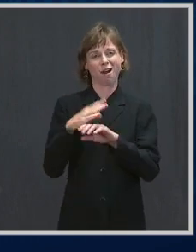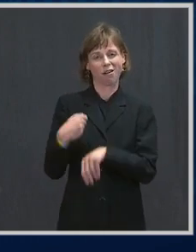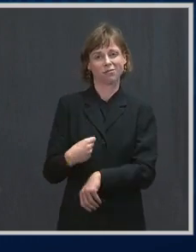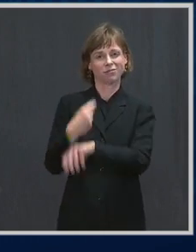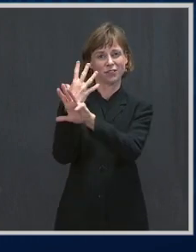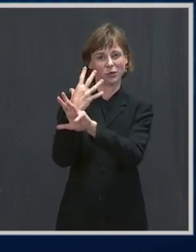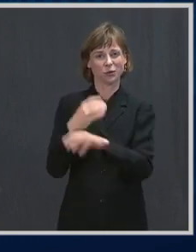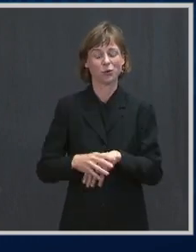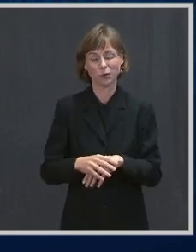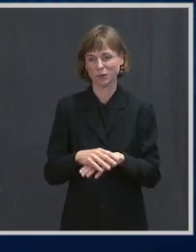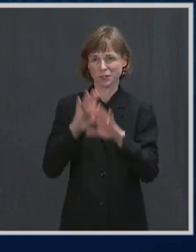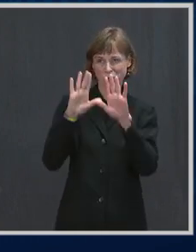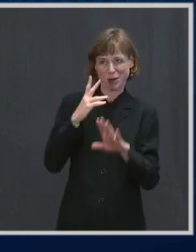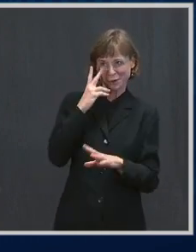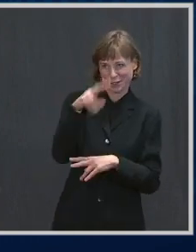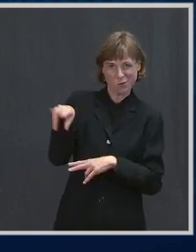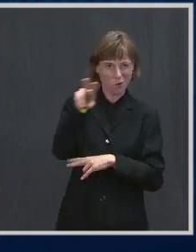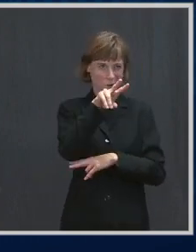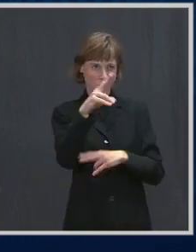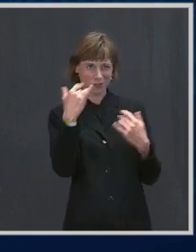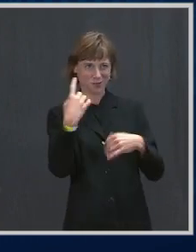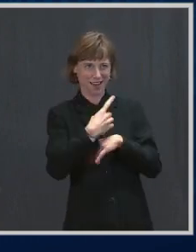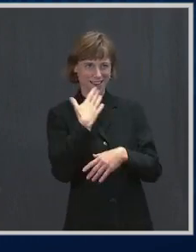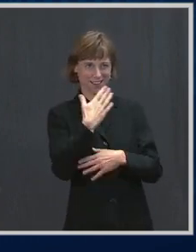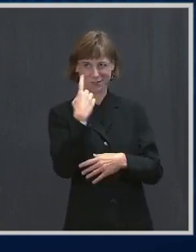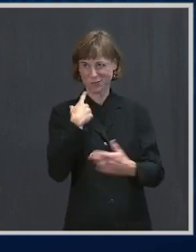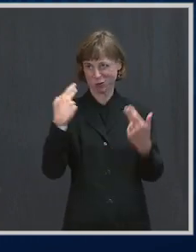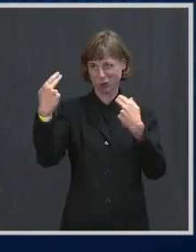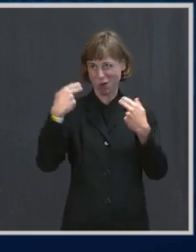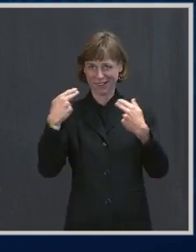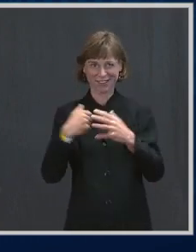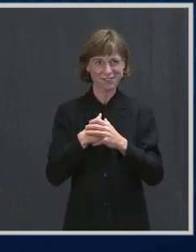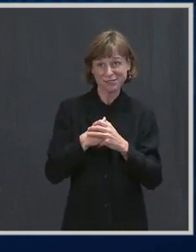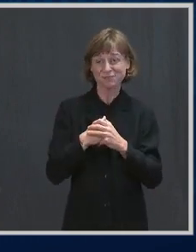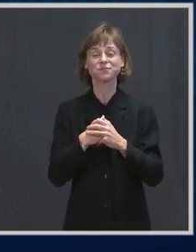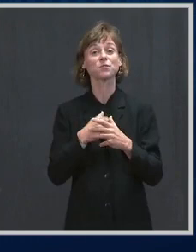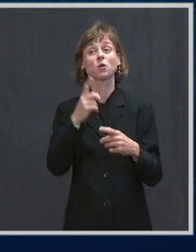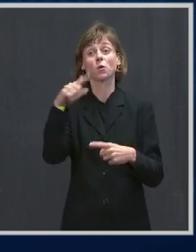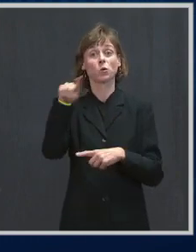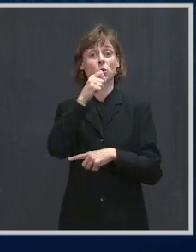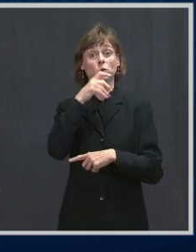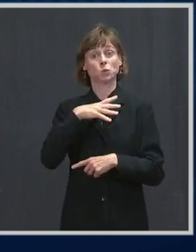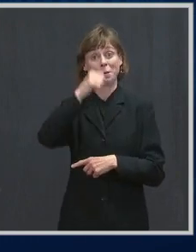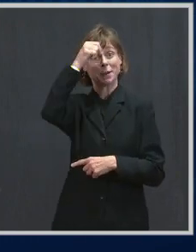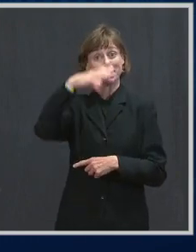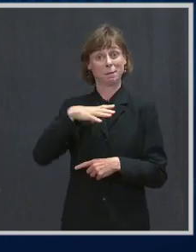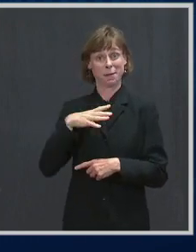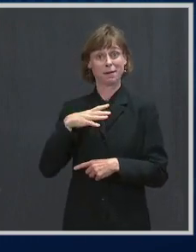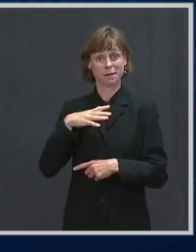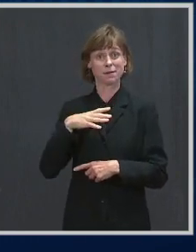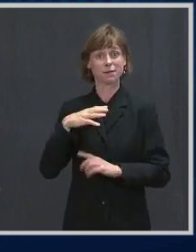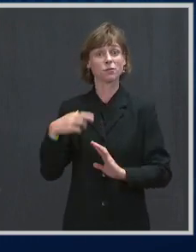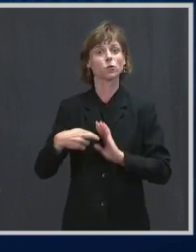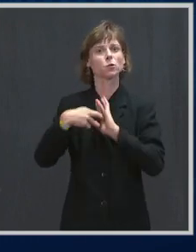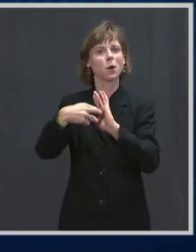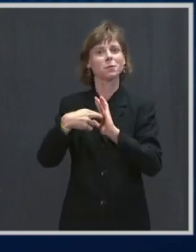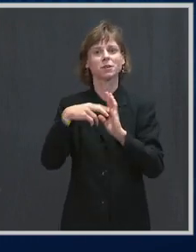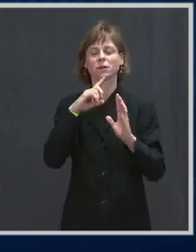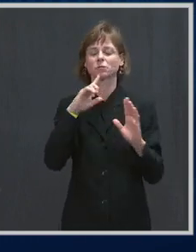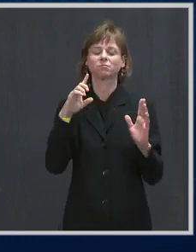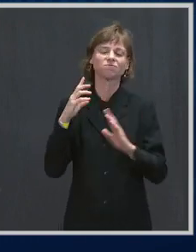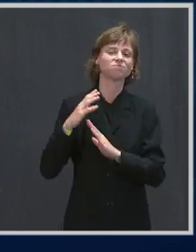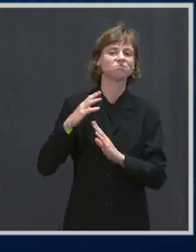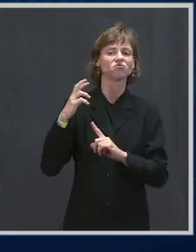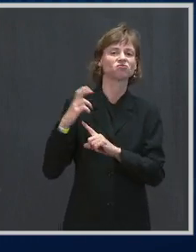all. Thank you for being here with us today. These women and men represent the extraordinary